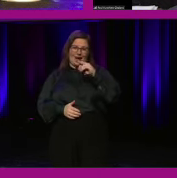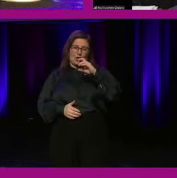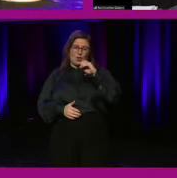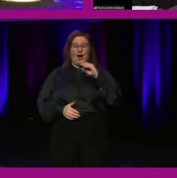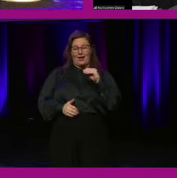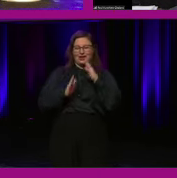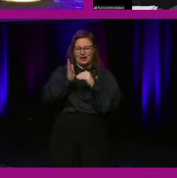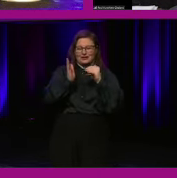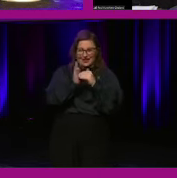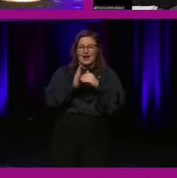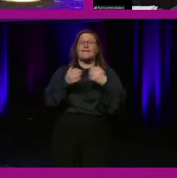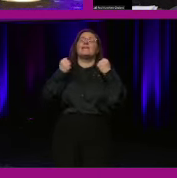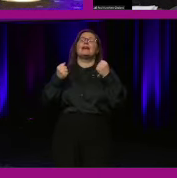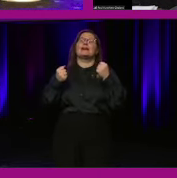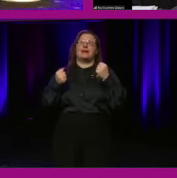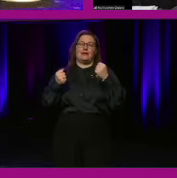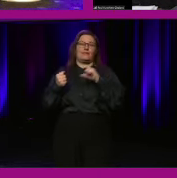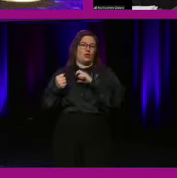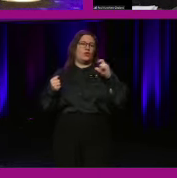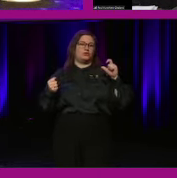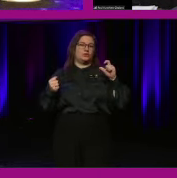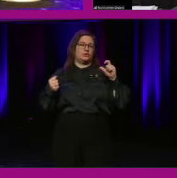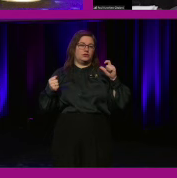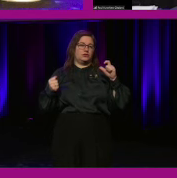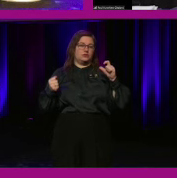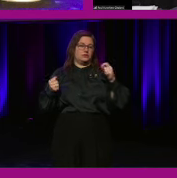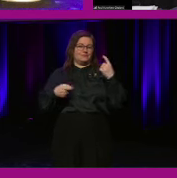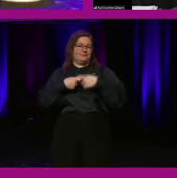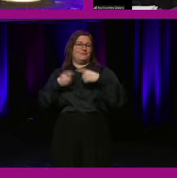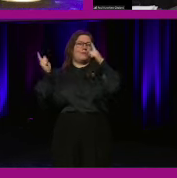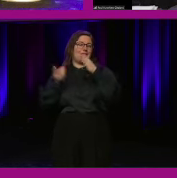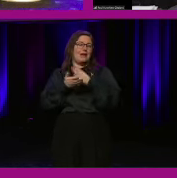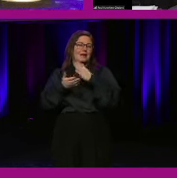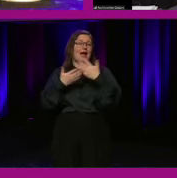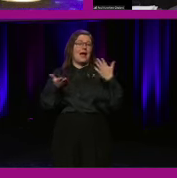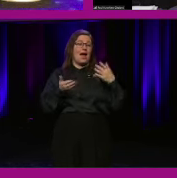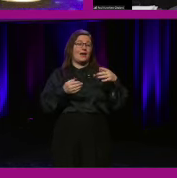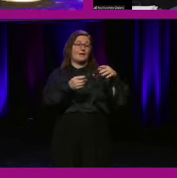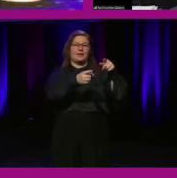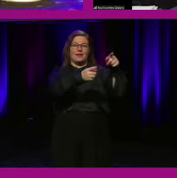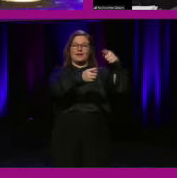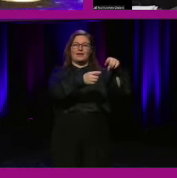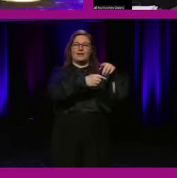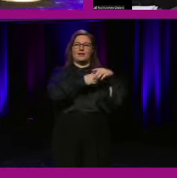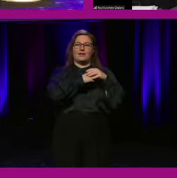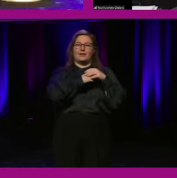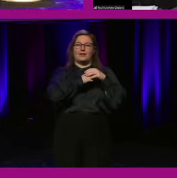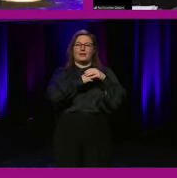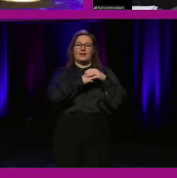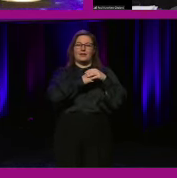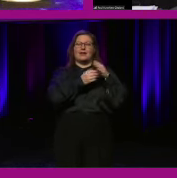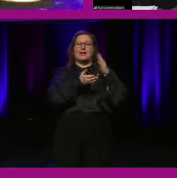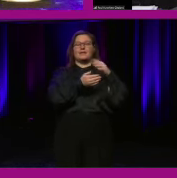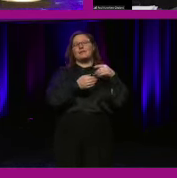really important component of human rights are the rights of what we call tangata whenua, the rights